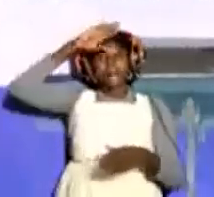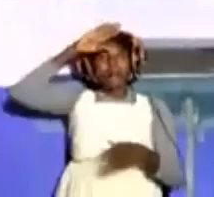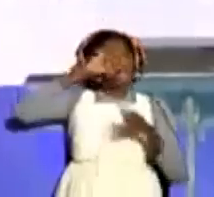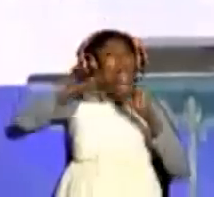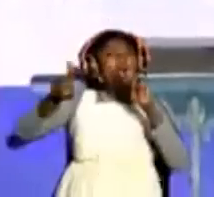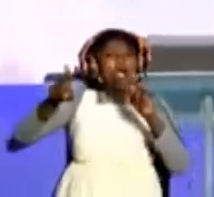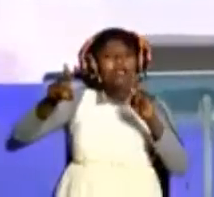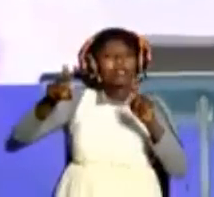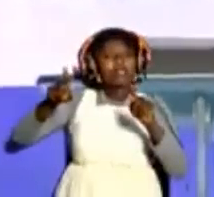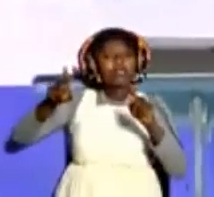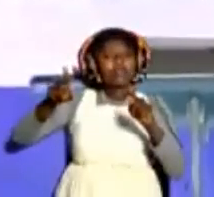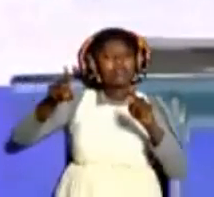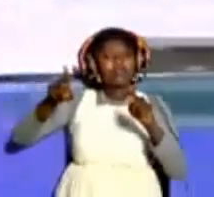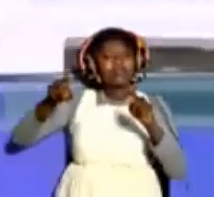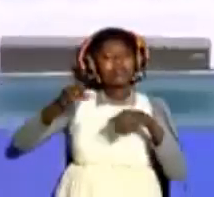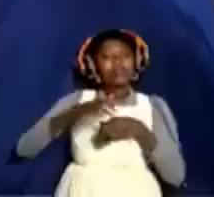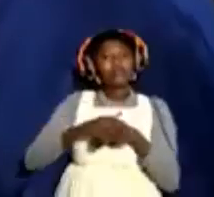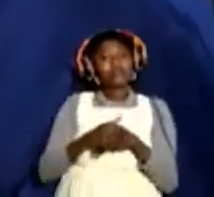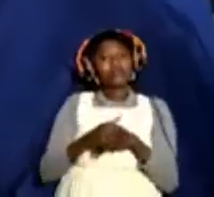Nevertheless,